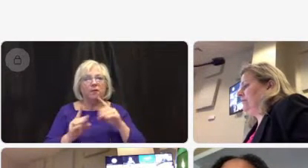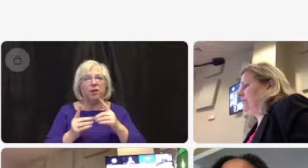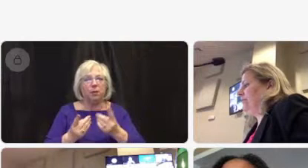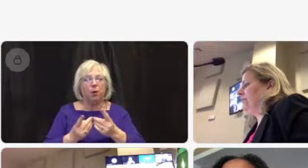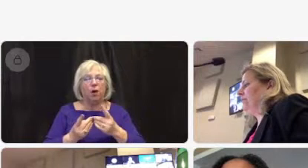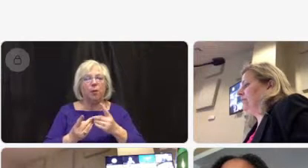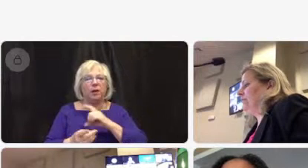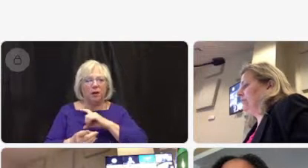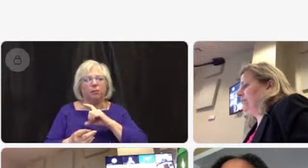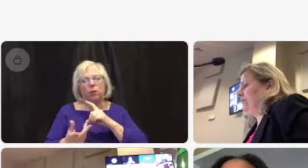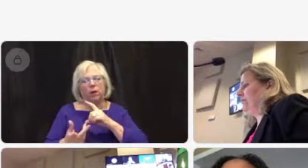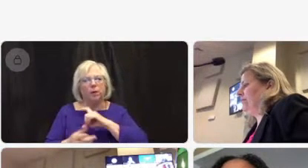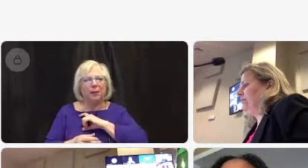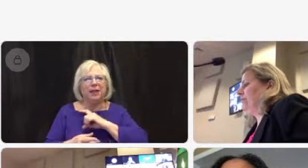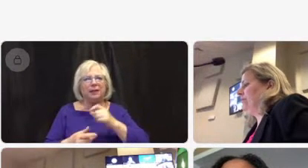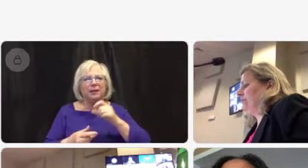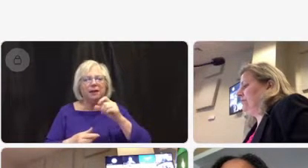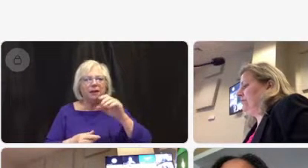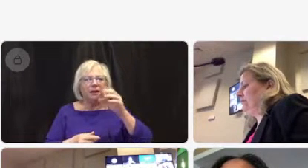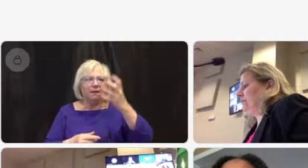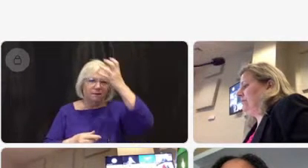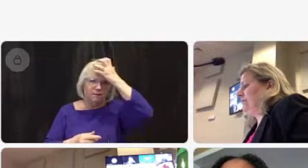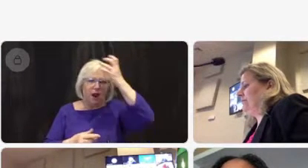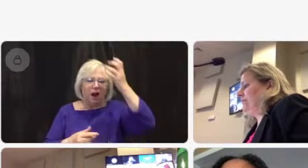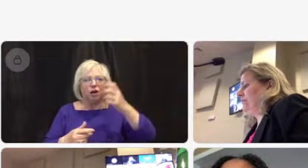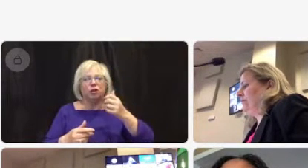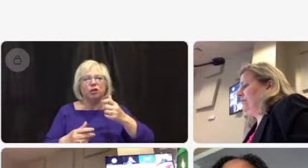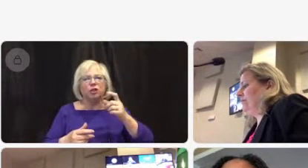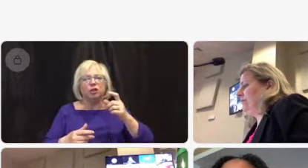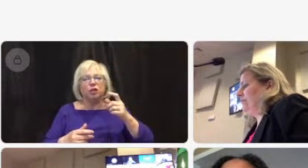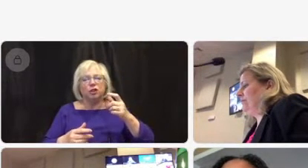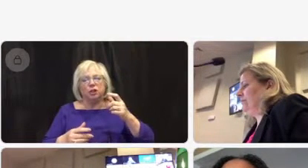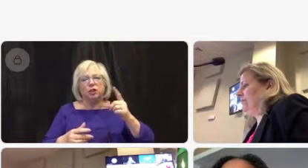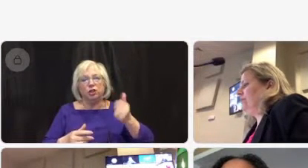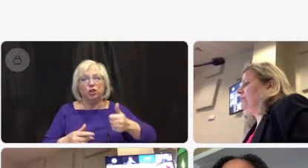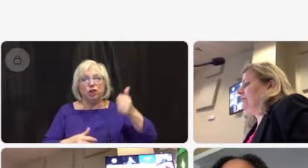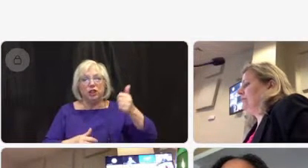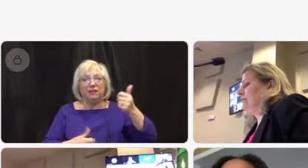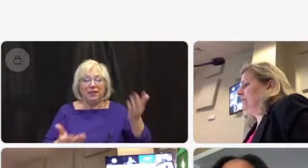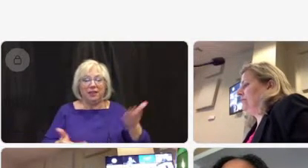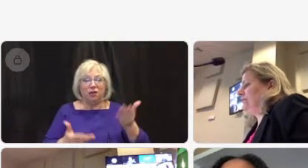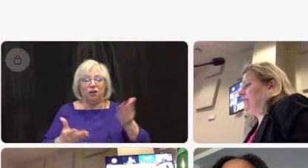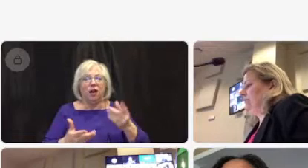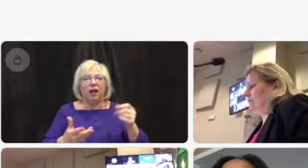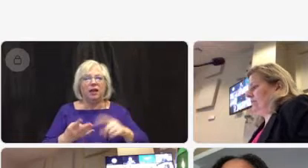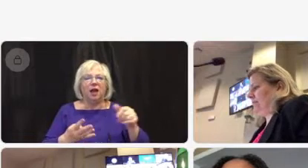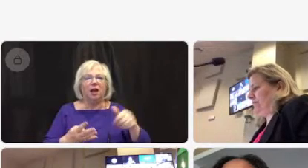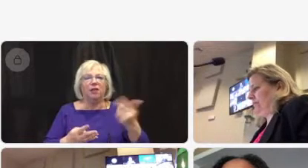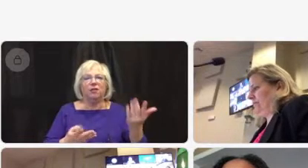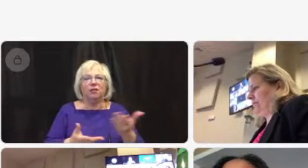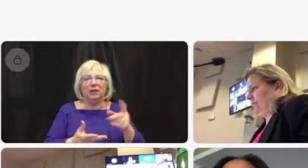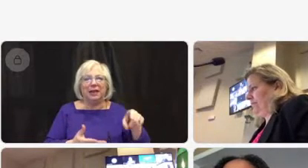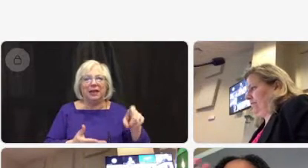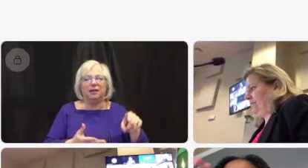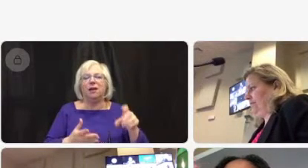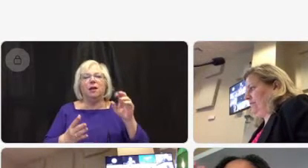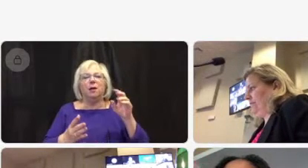department, the police chiefs here. What the other needs are. And the other needs are. Yes, ma'am. All right, thank you, everyone.